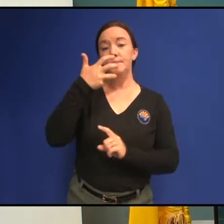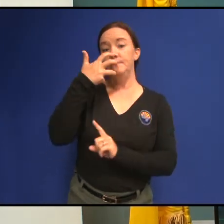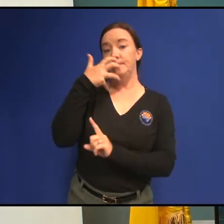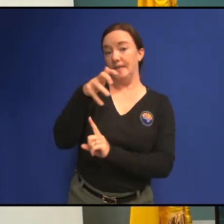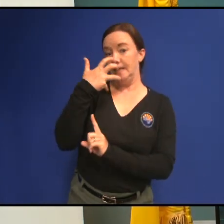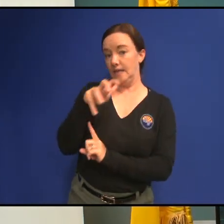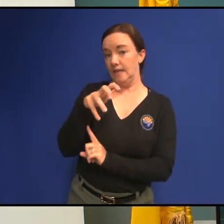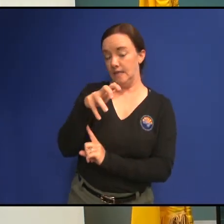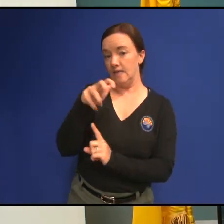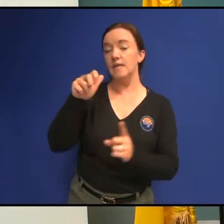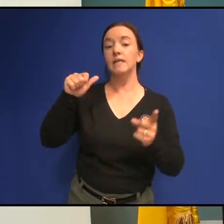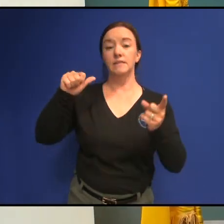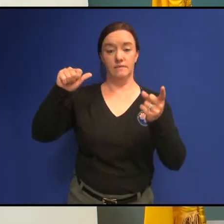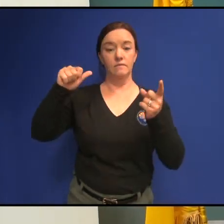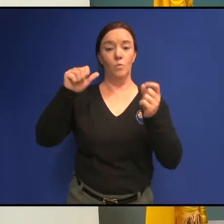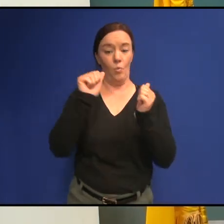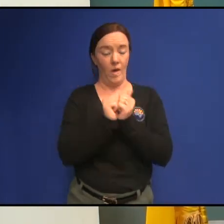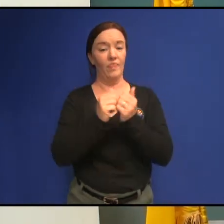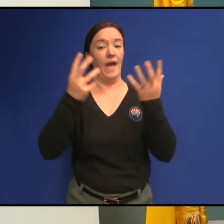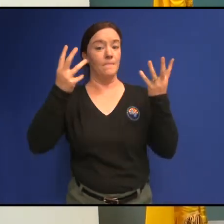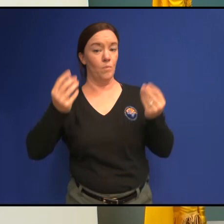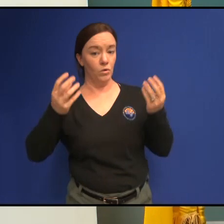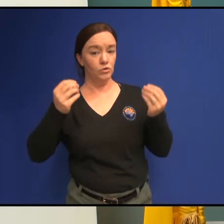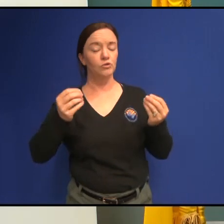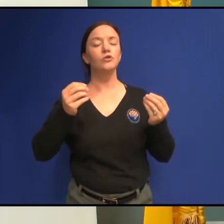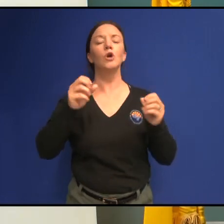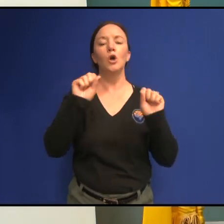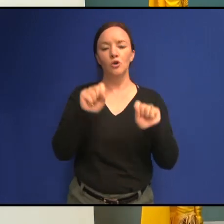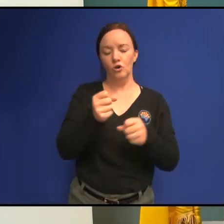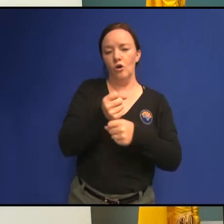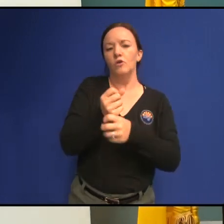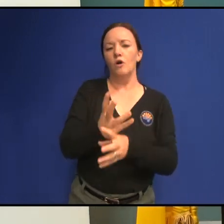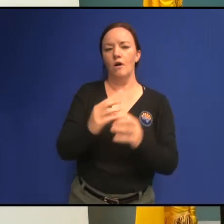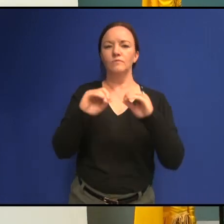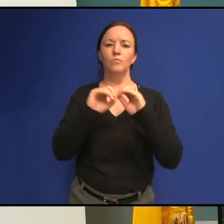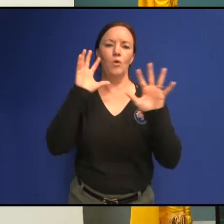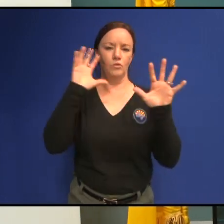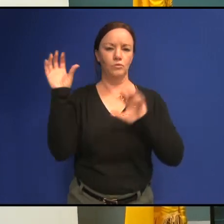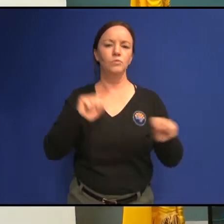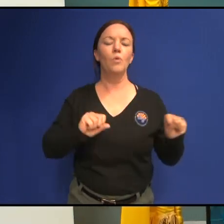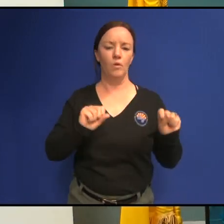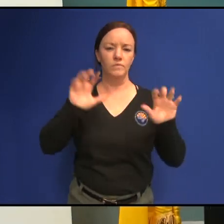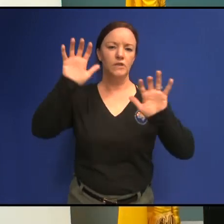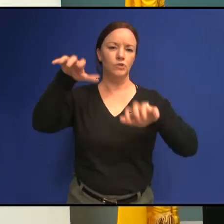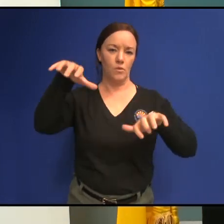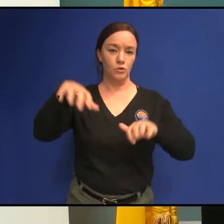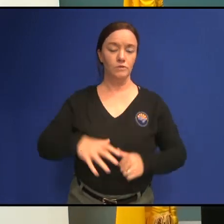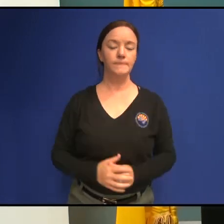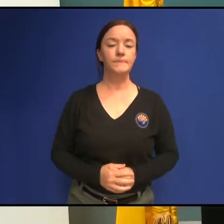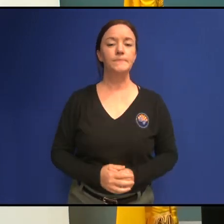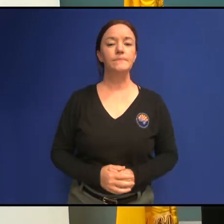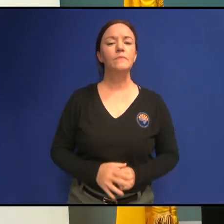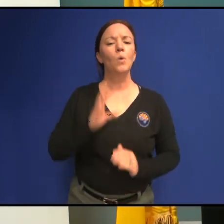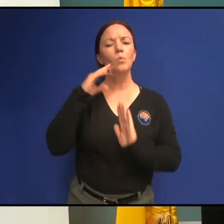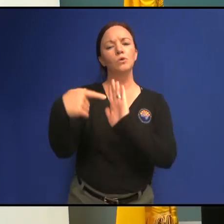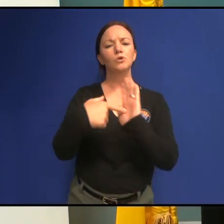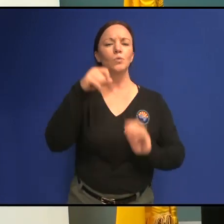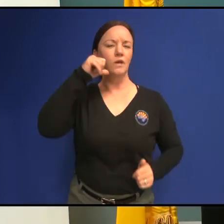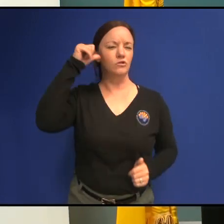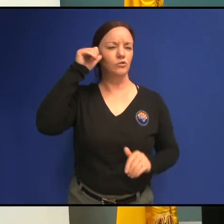generate another round of showers and thunderstorms, we think. So let's go on now to what it looked like yesterday with